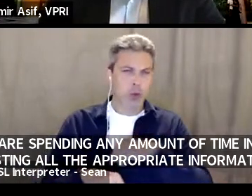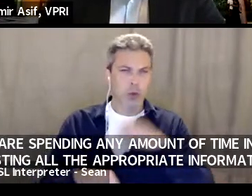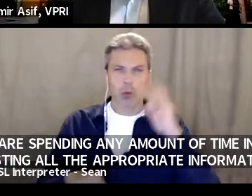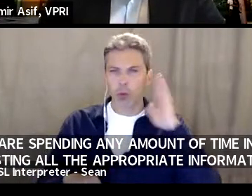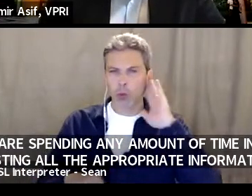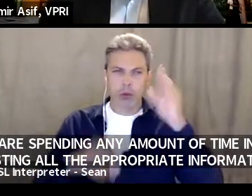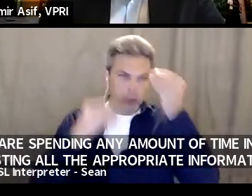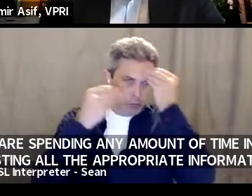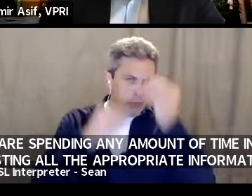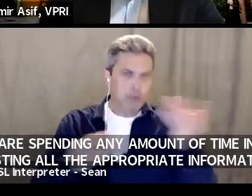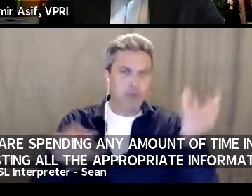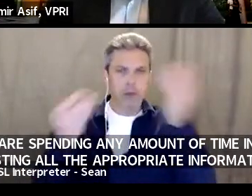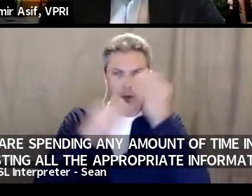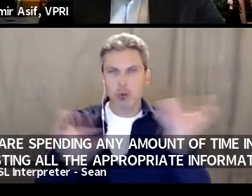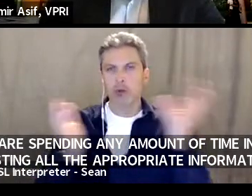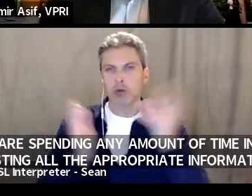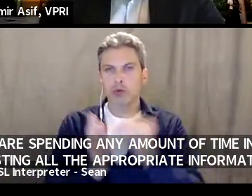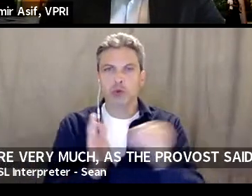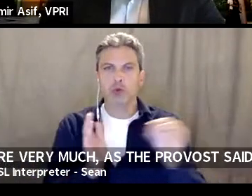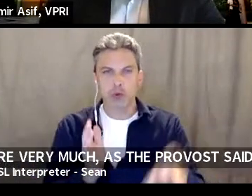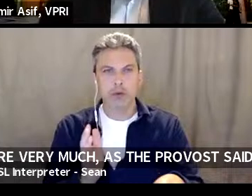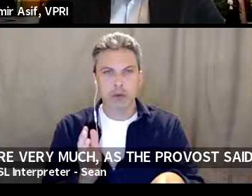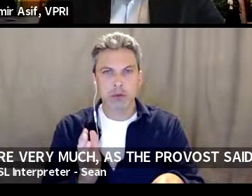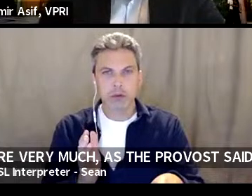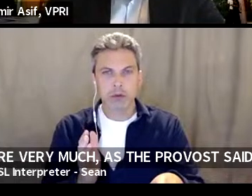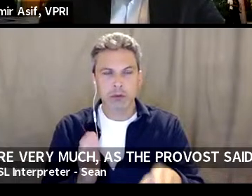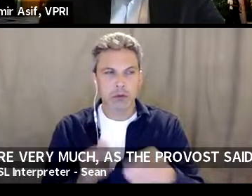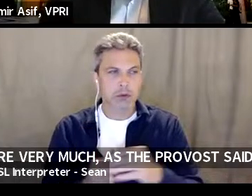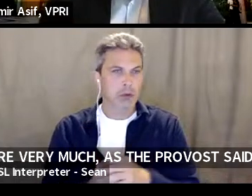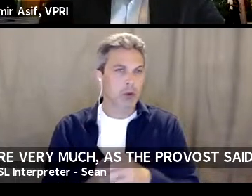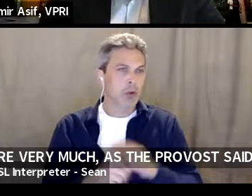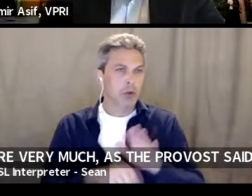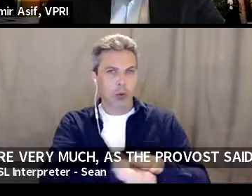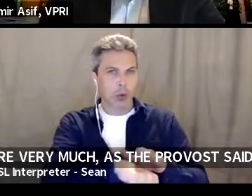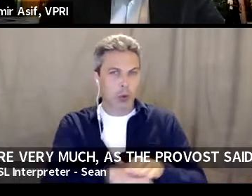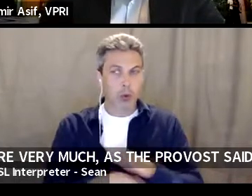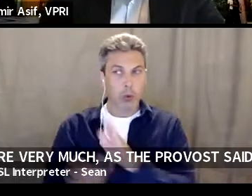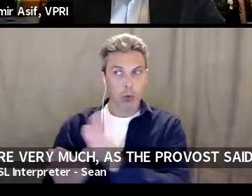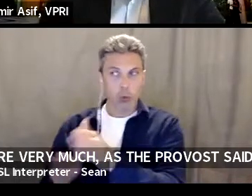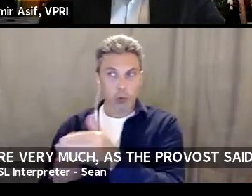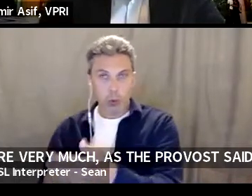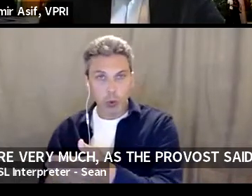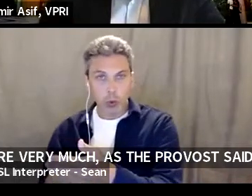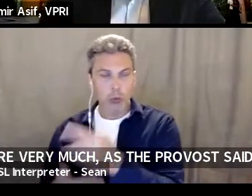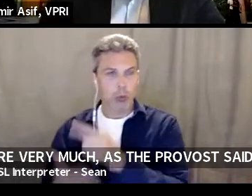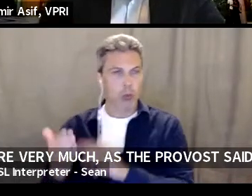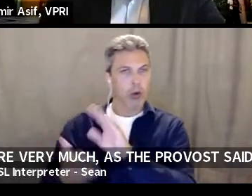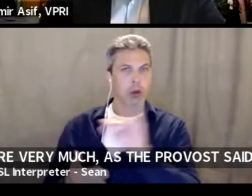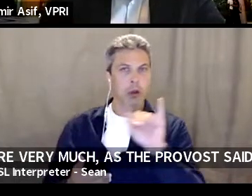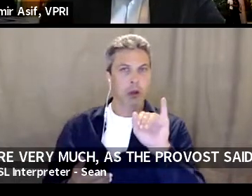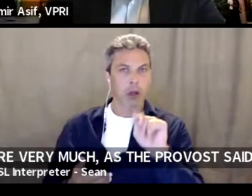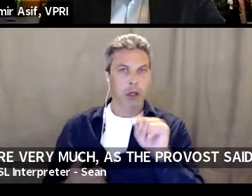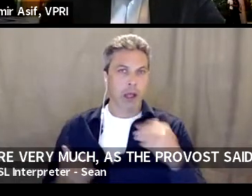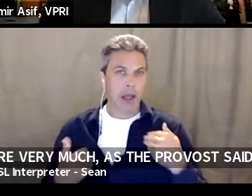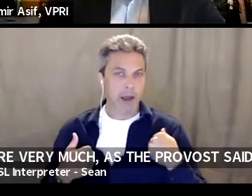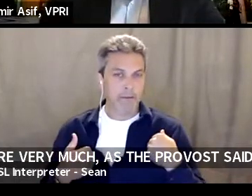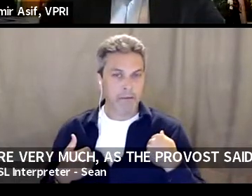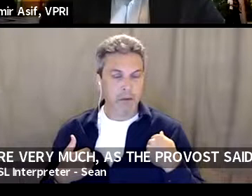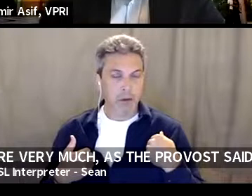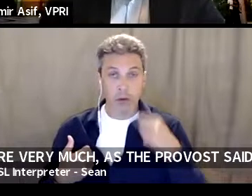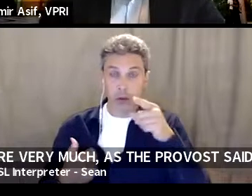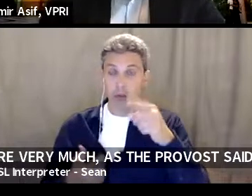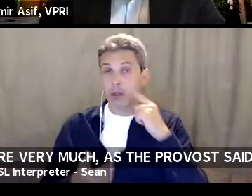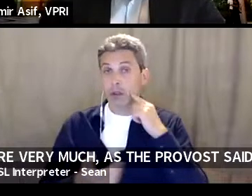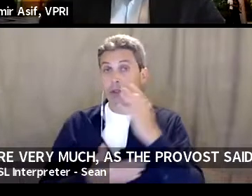by providing the notification of the rooms and the IT capacity within each, because some students